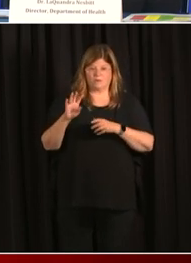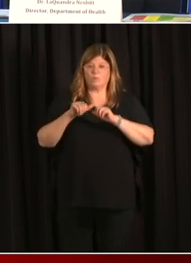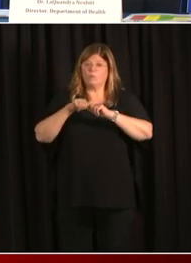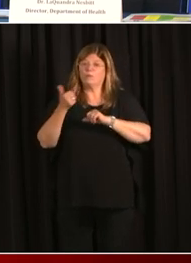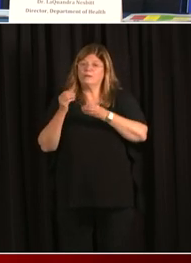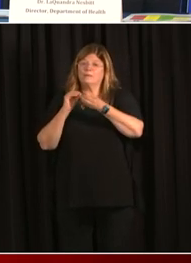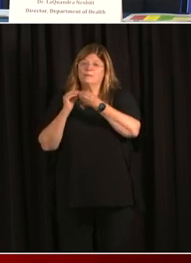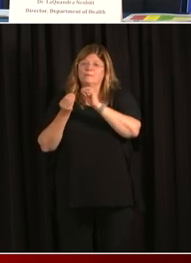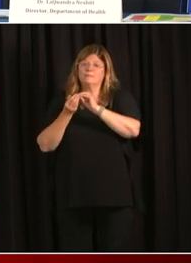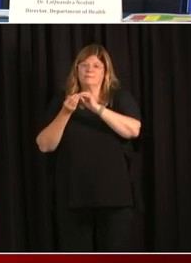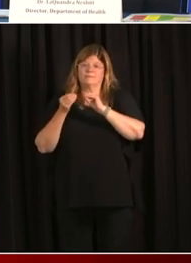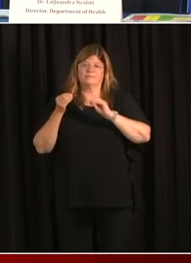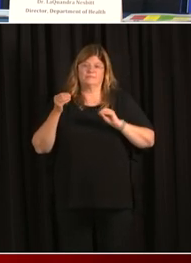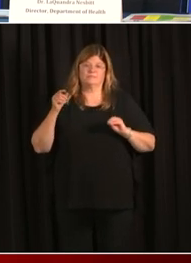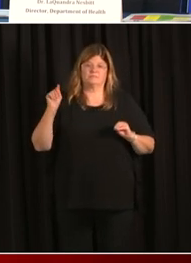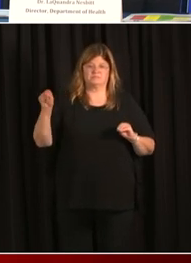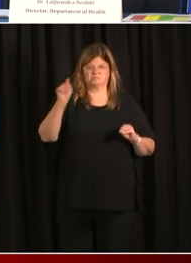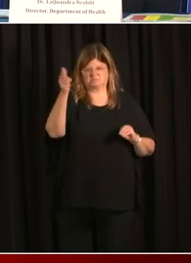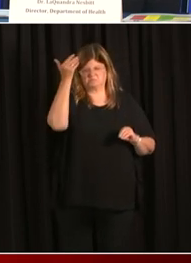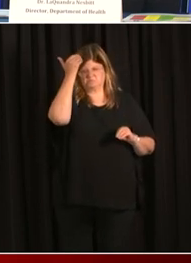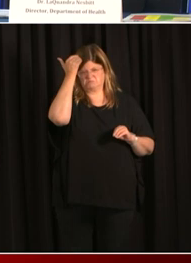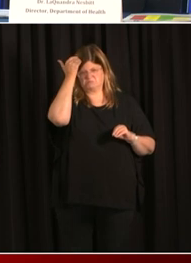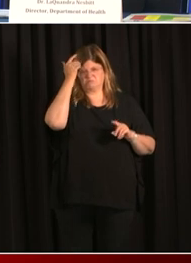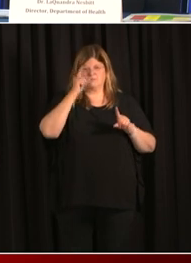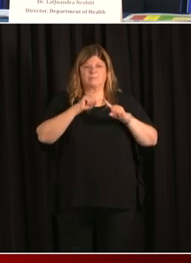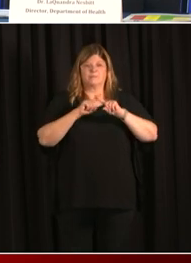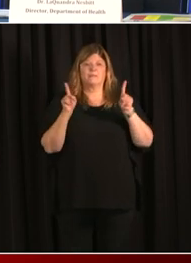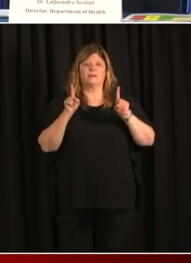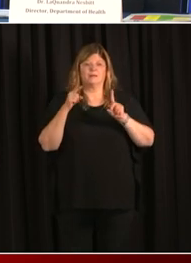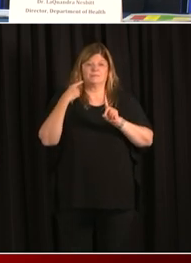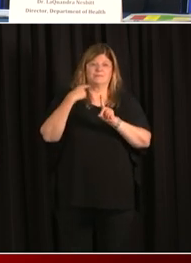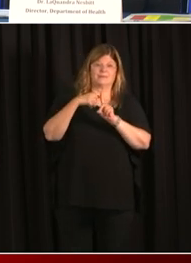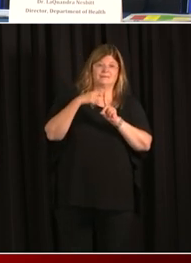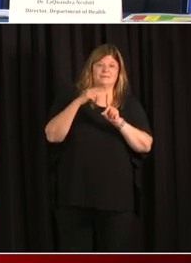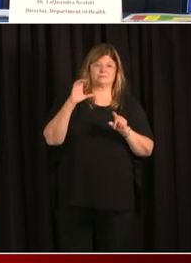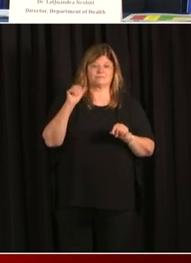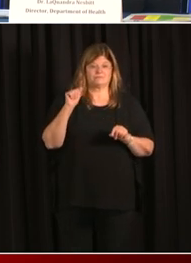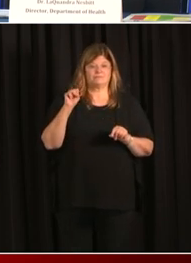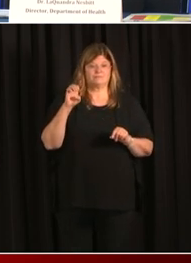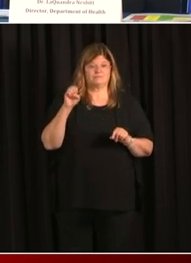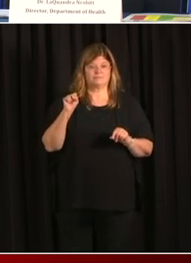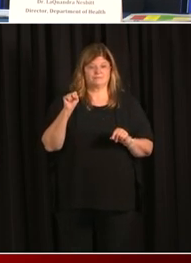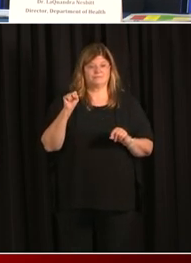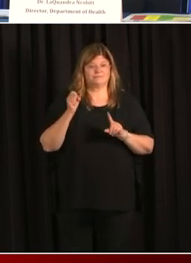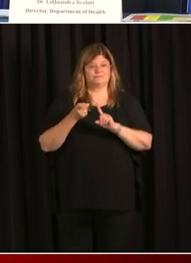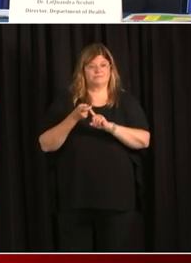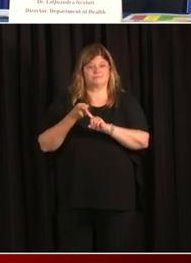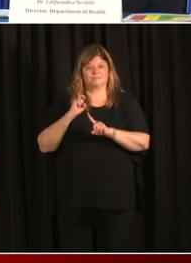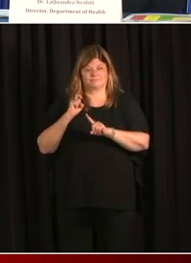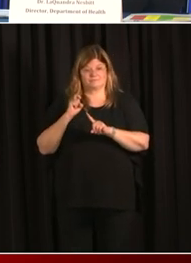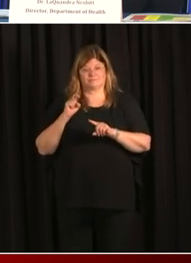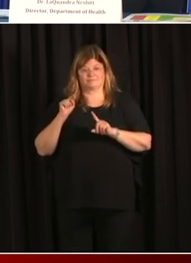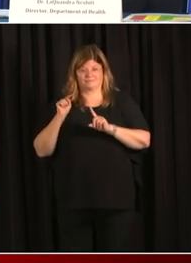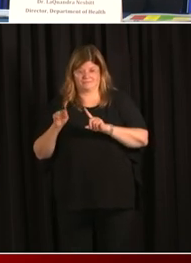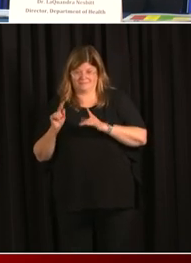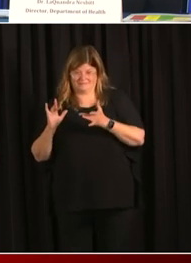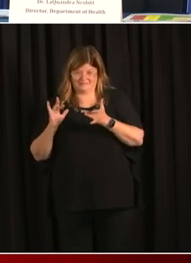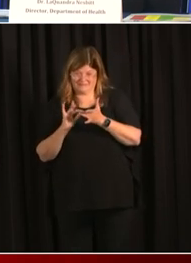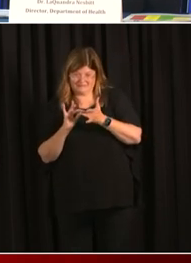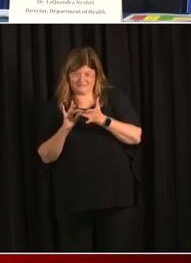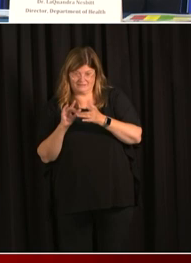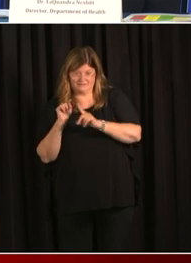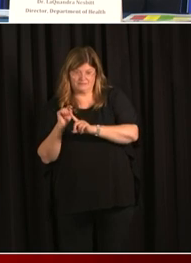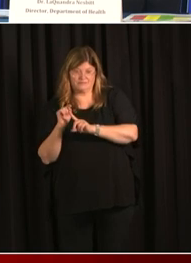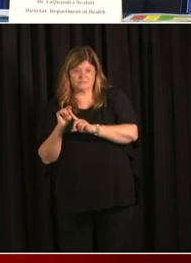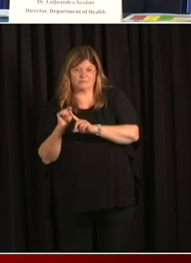with. But we've shifted the percent of positive cases from quarantine contacts. It doesn't appear down with